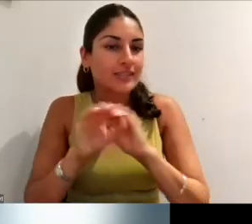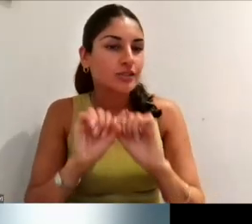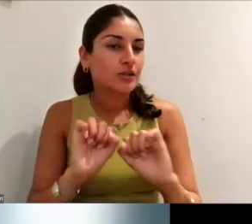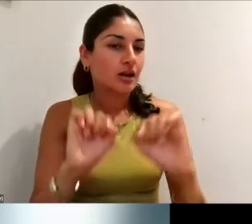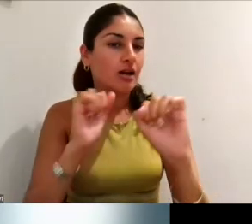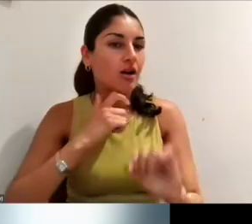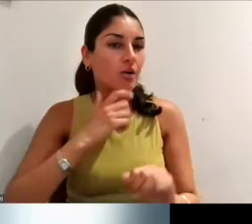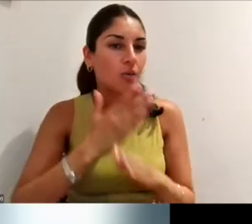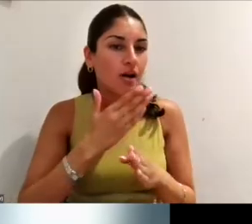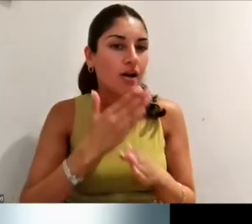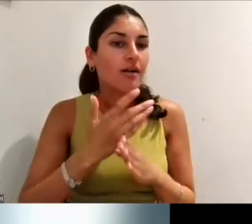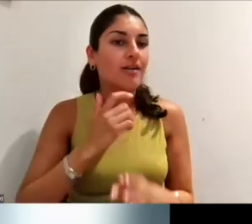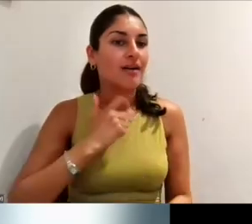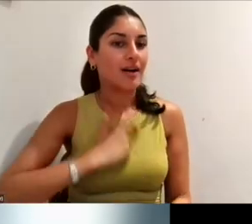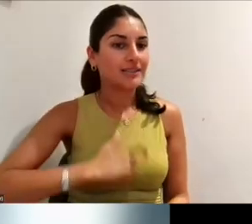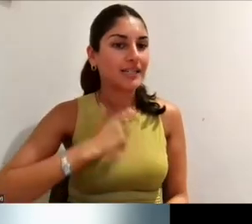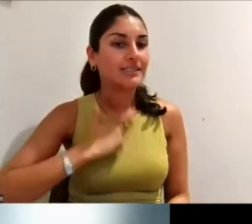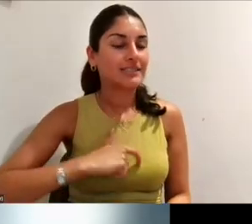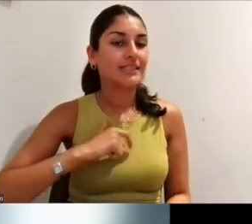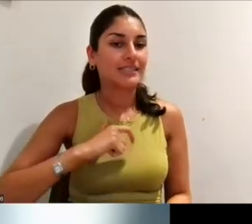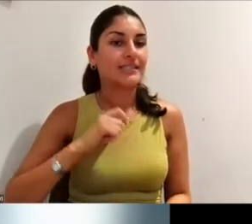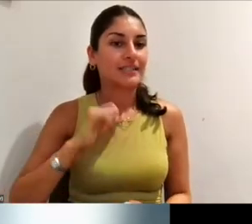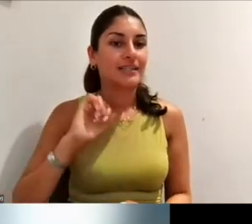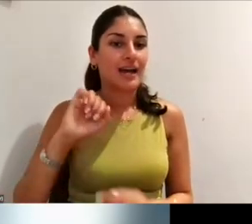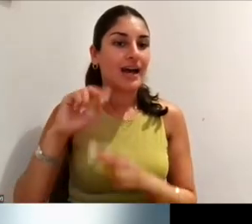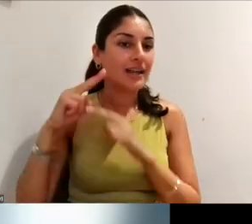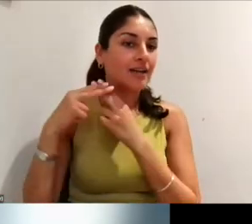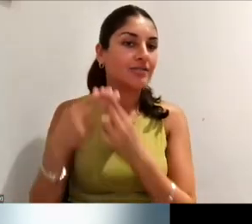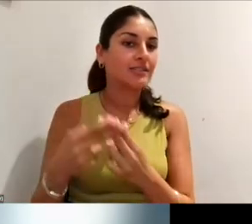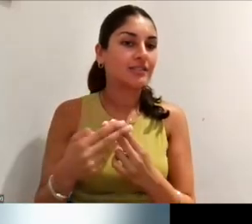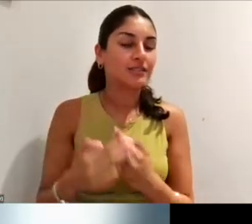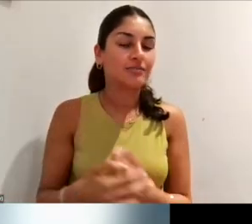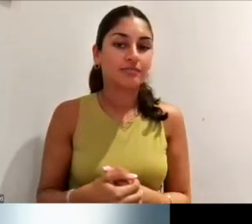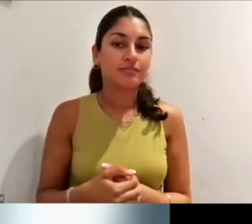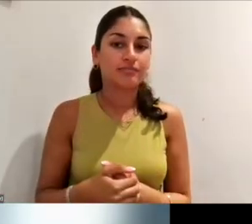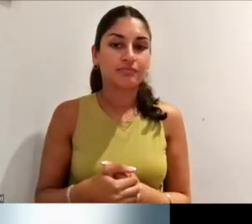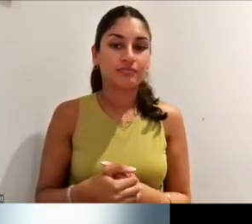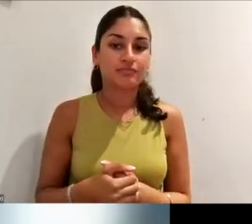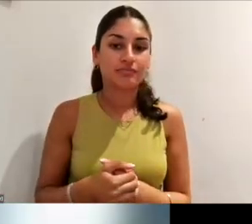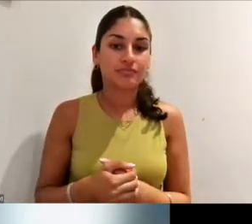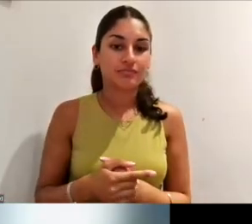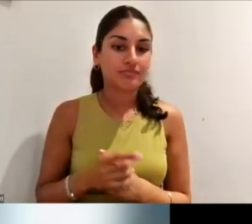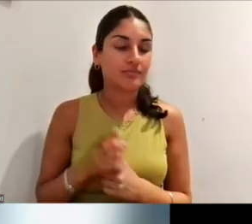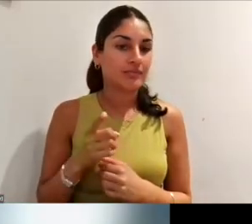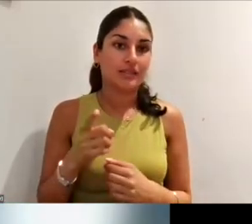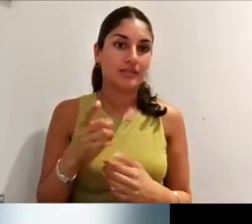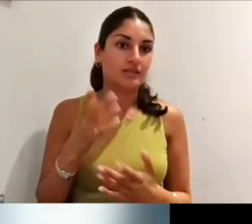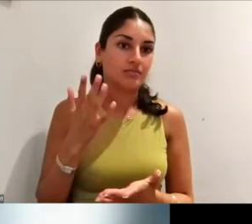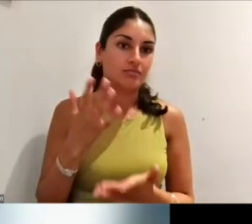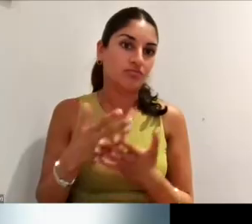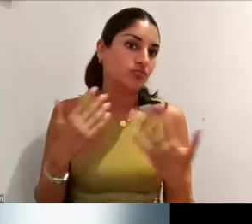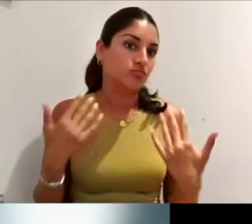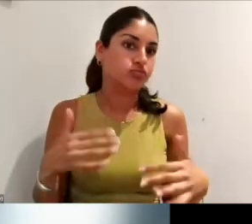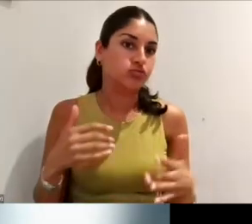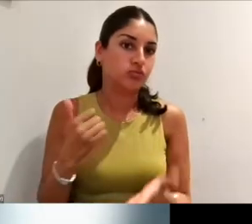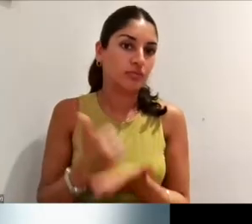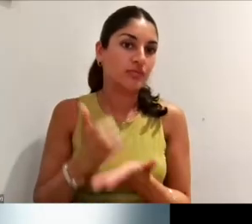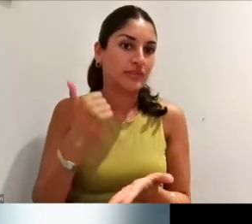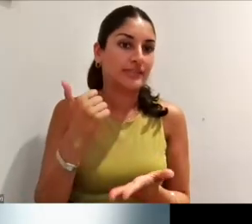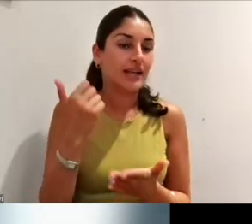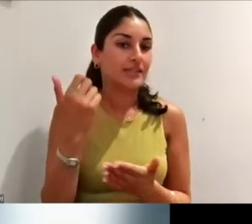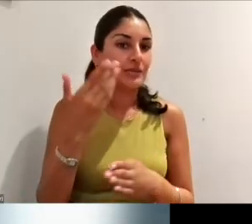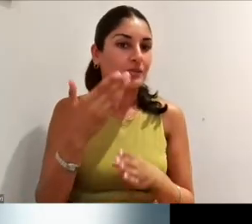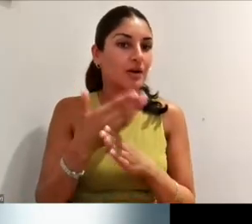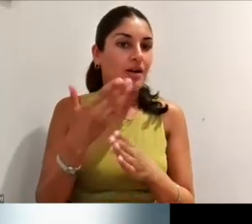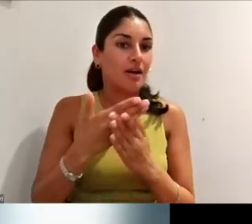identity, and how we connect with one another. It just goes far beyond any words that you could ever say. So I'm